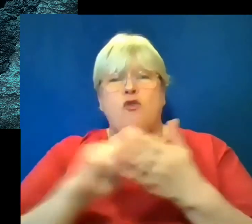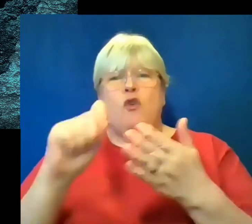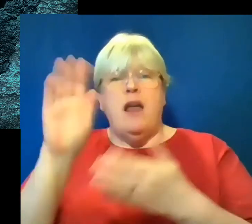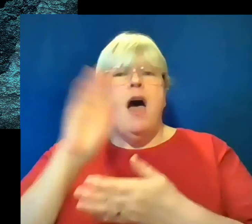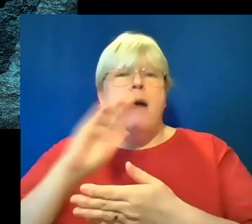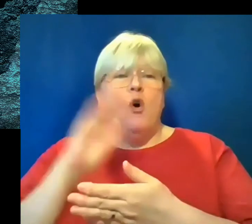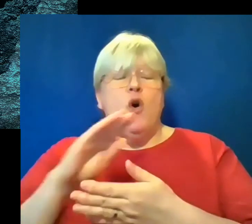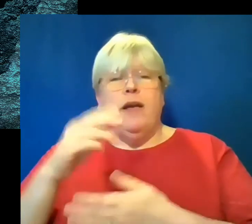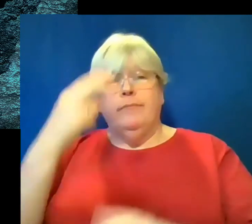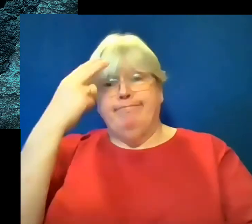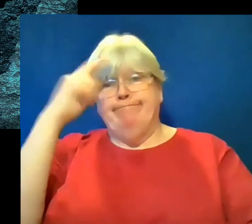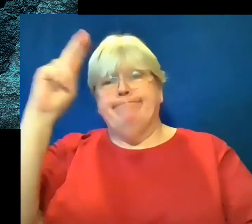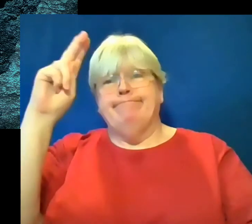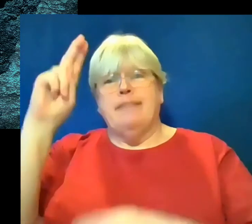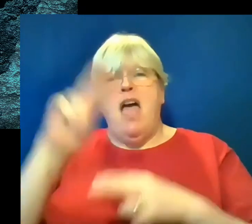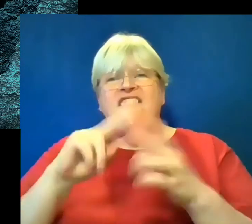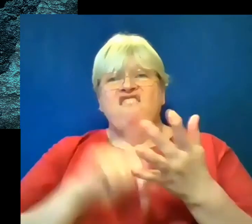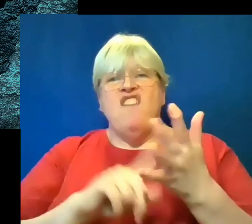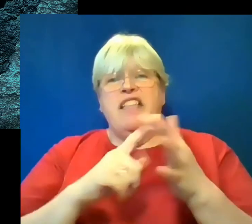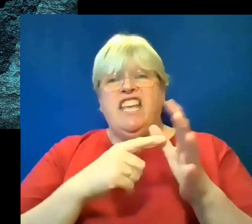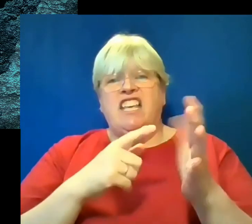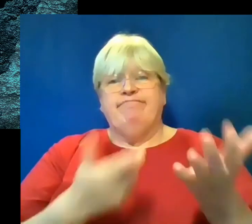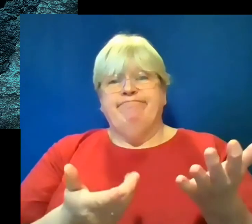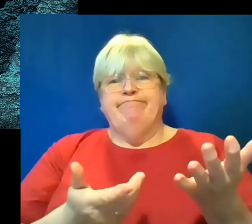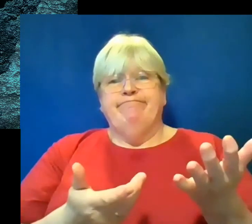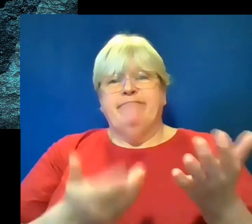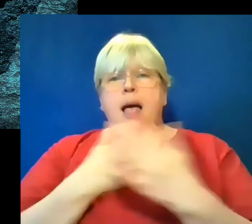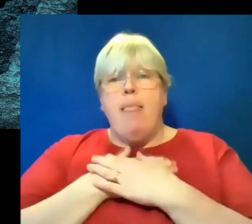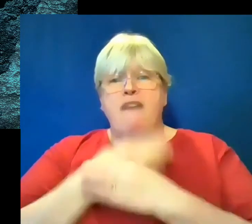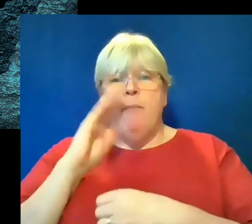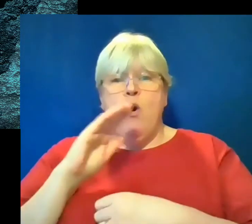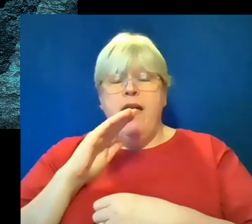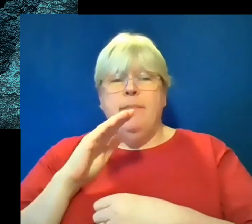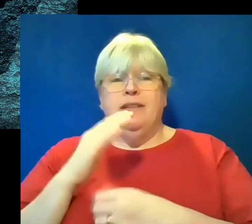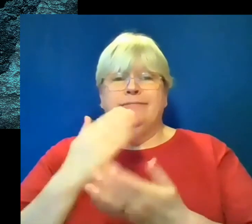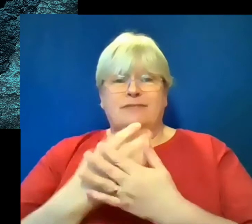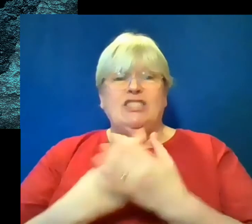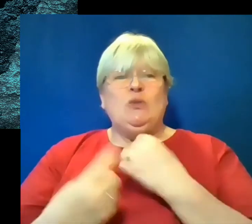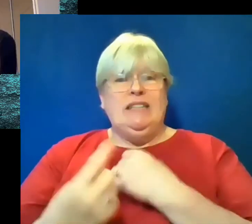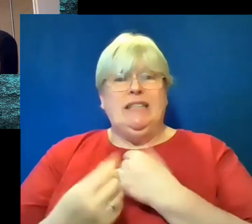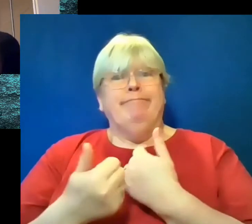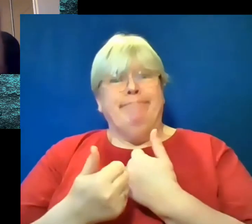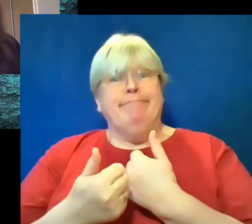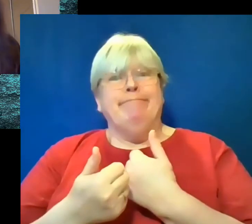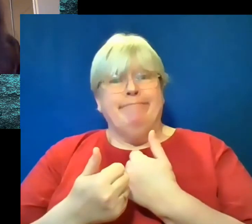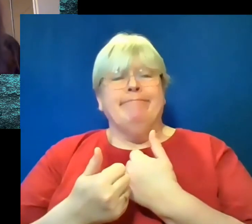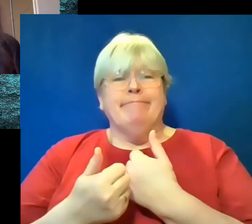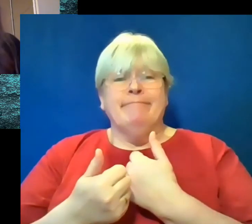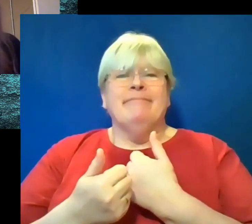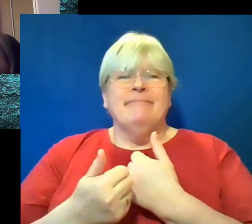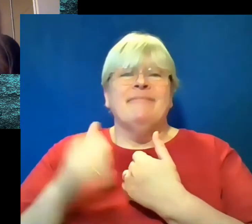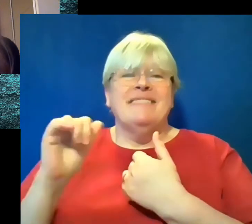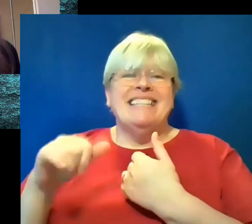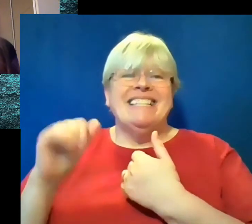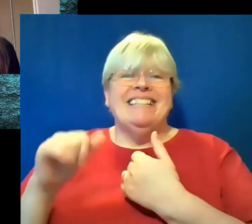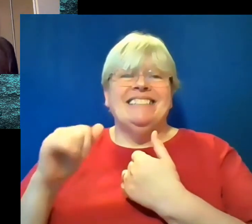love poem involving a flea. So pretty unique, I would say, on that front. One of the great love poems of any